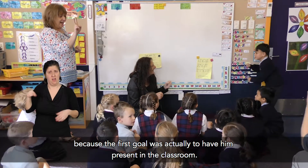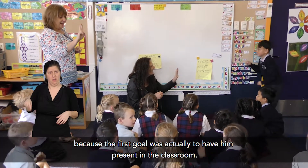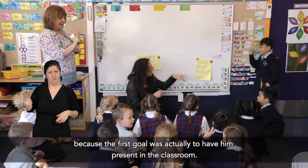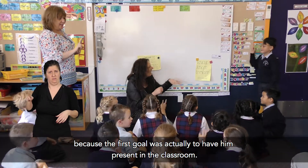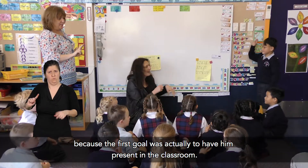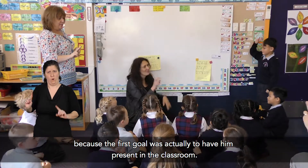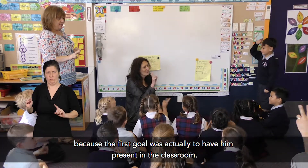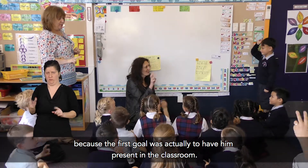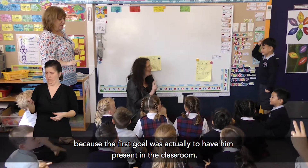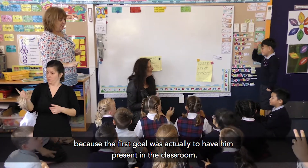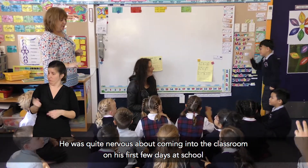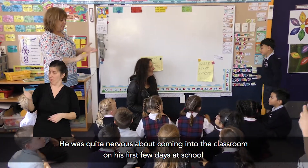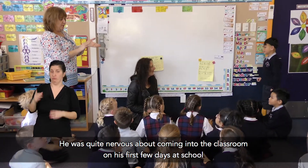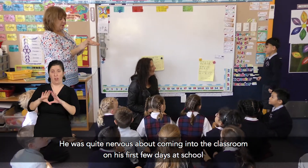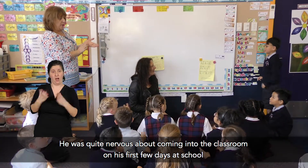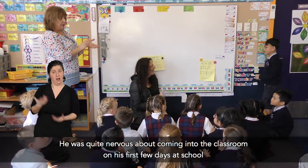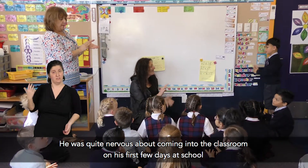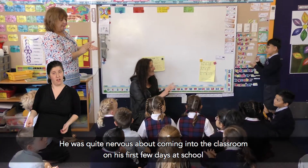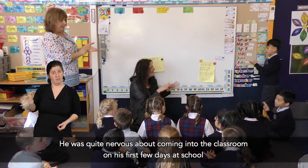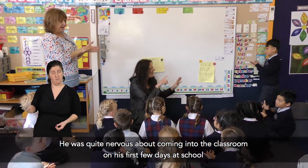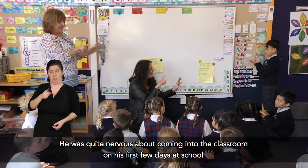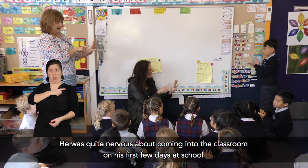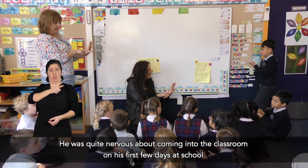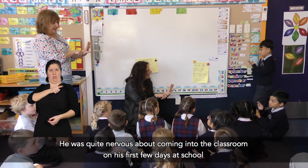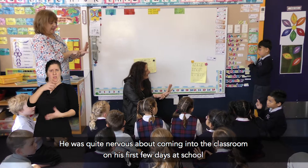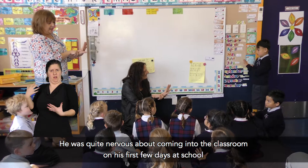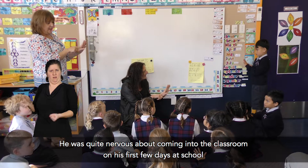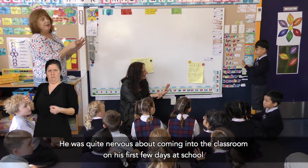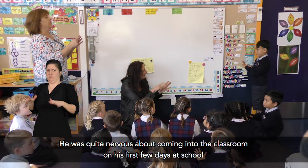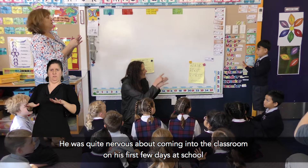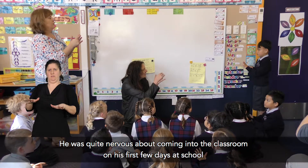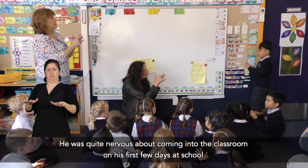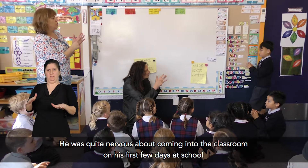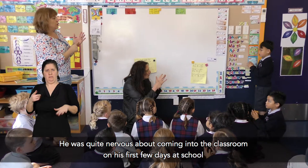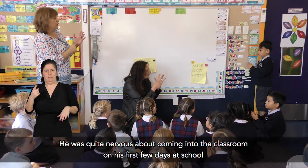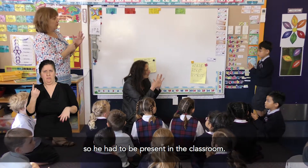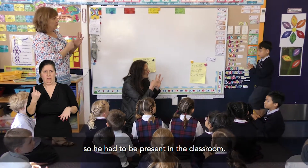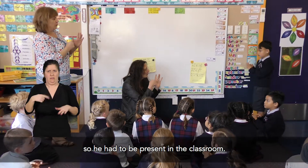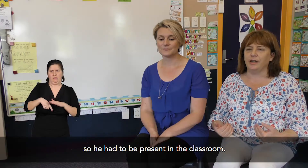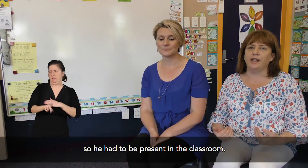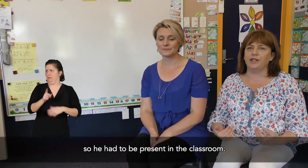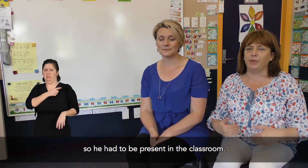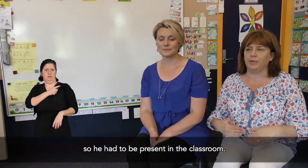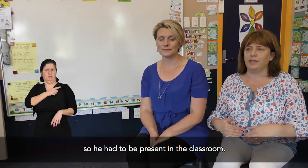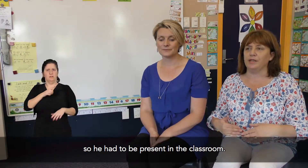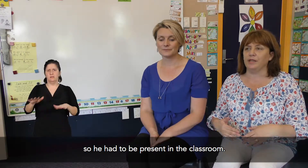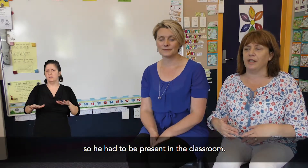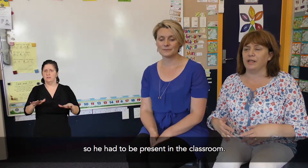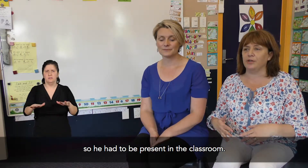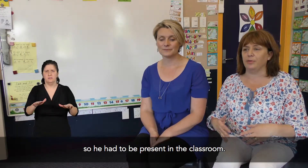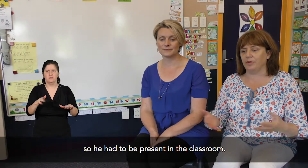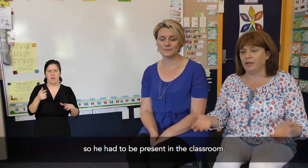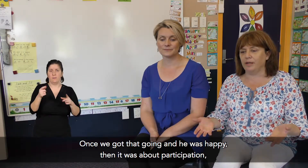him present in the classroom. He was quite nervous about coming into the classroom on his first few days at school, so he had to be present